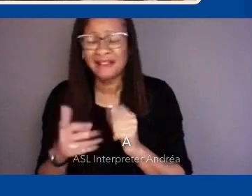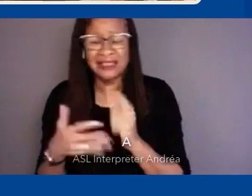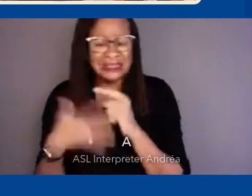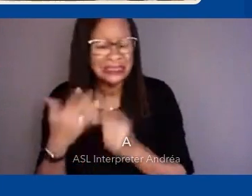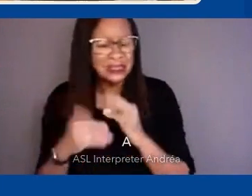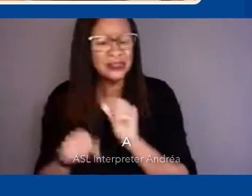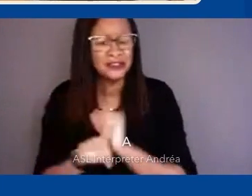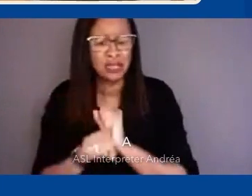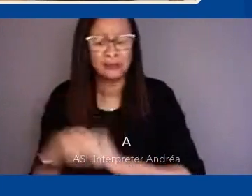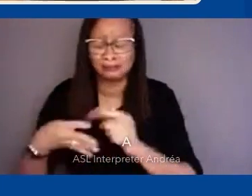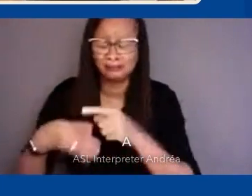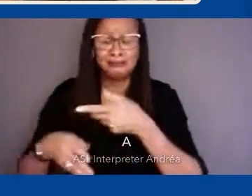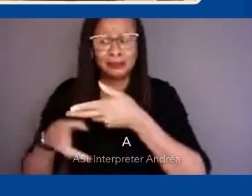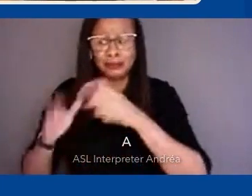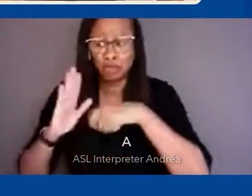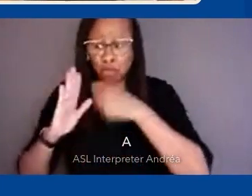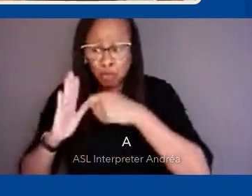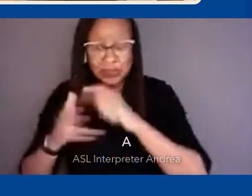work?